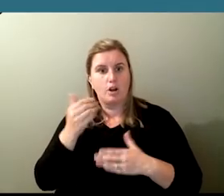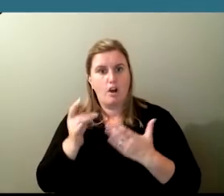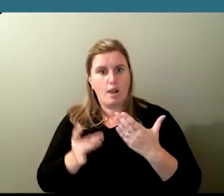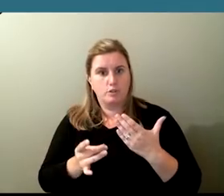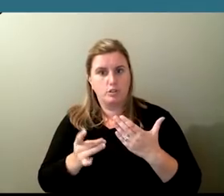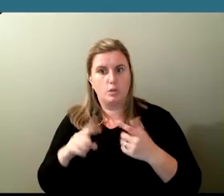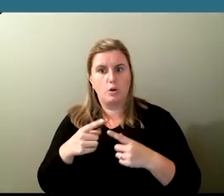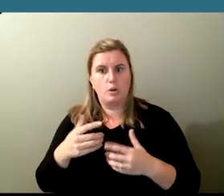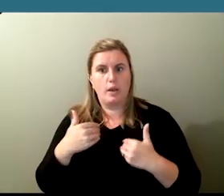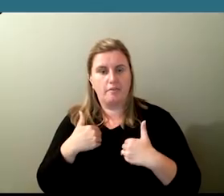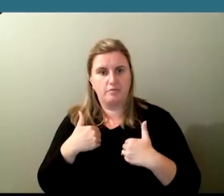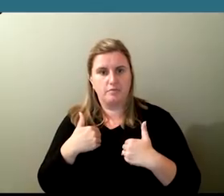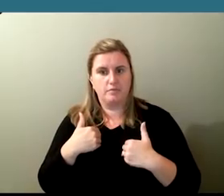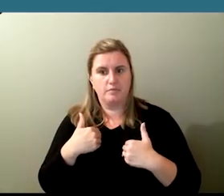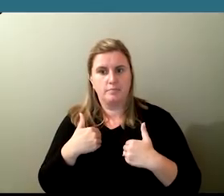you have